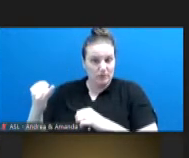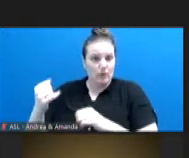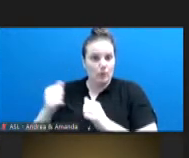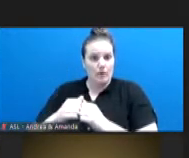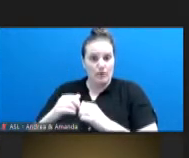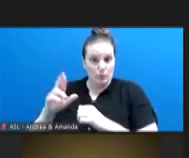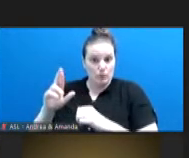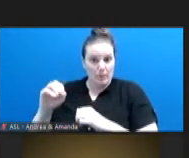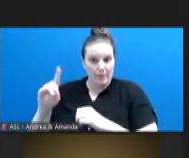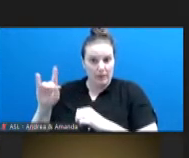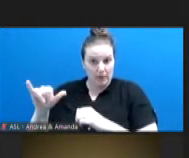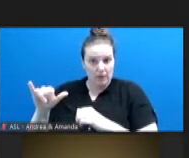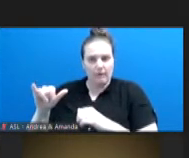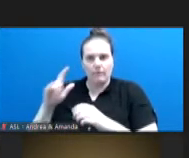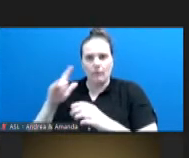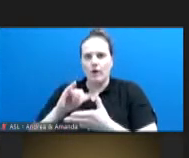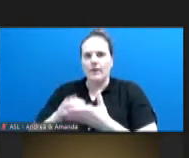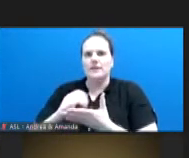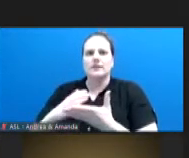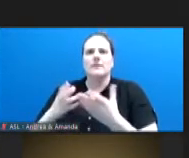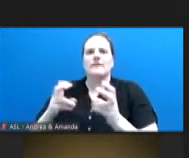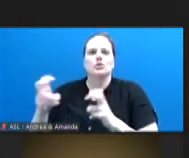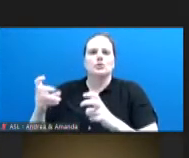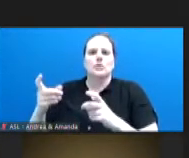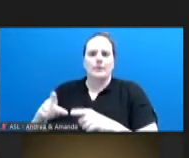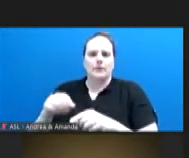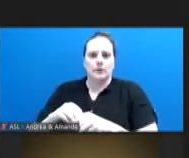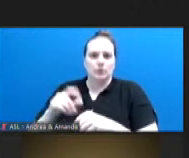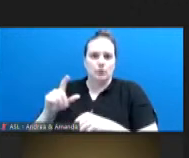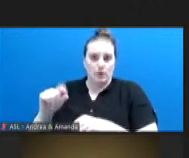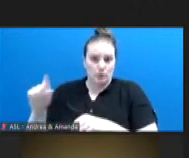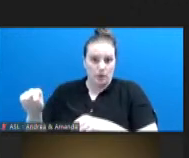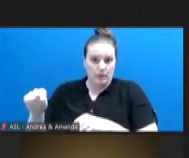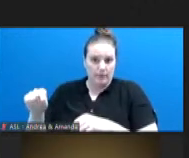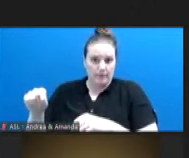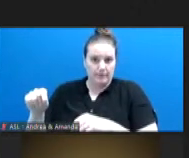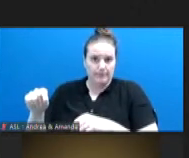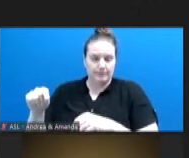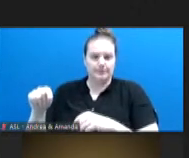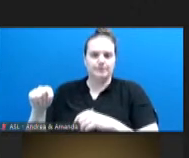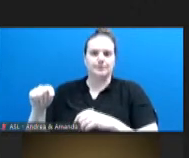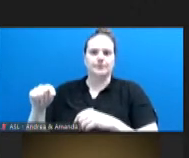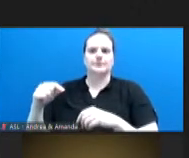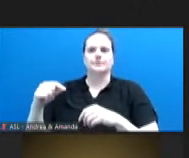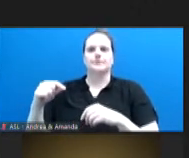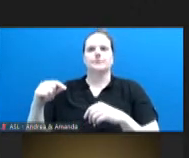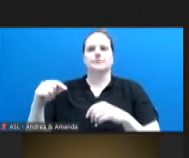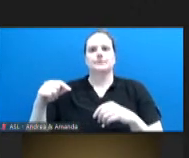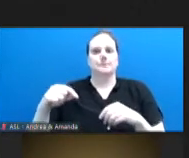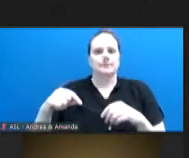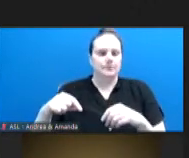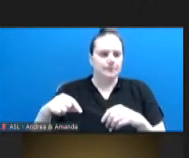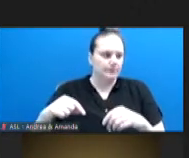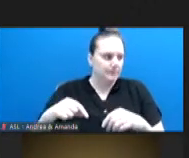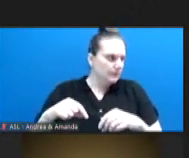for some of the issues that came up in 2020. I just want to ask, thank you for that,